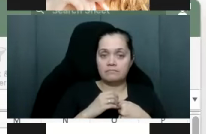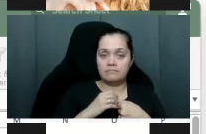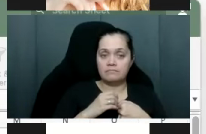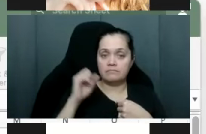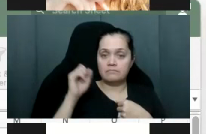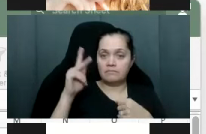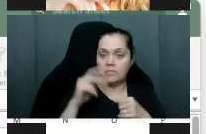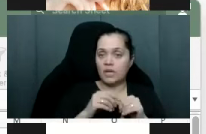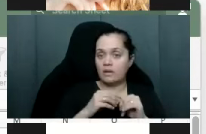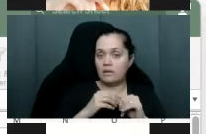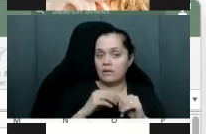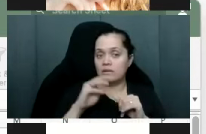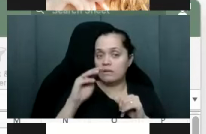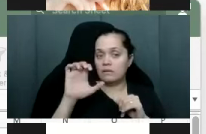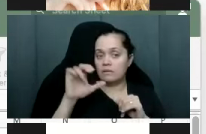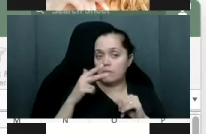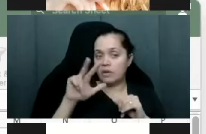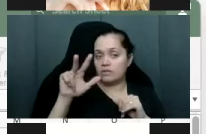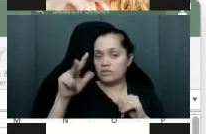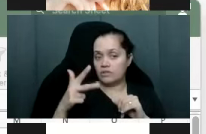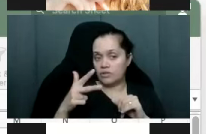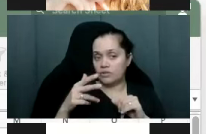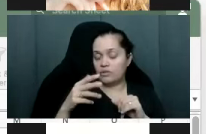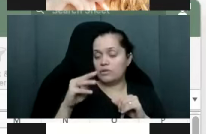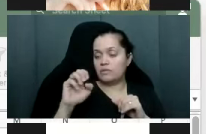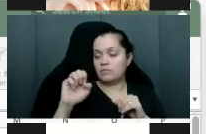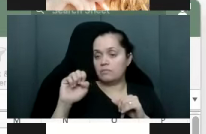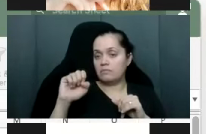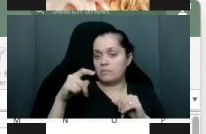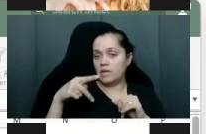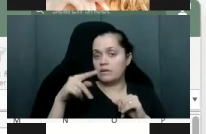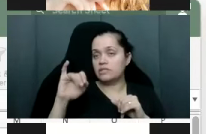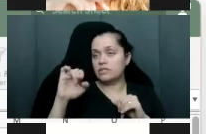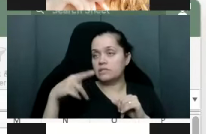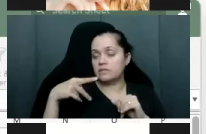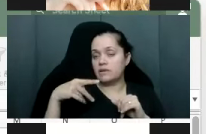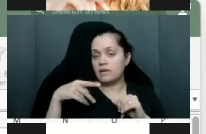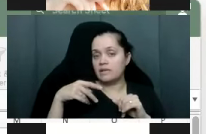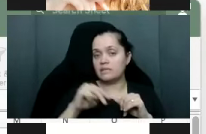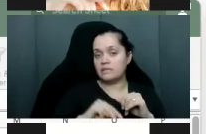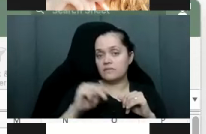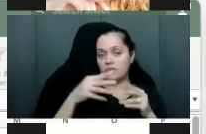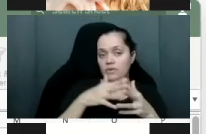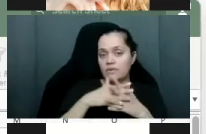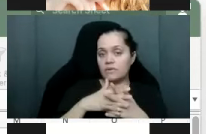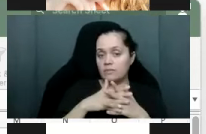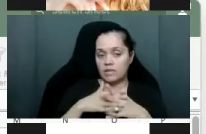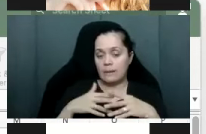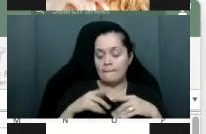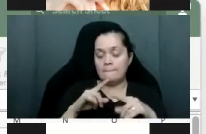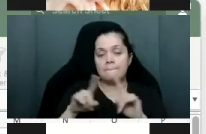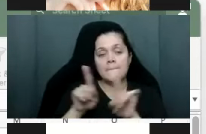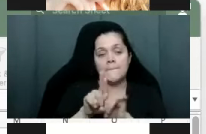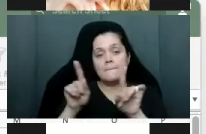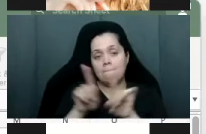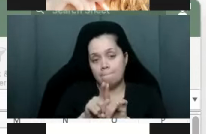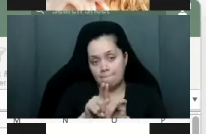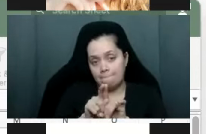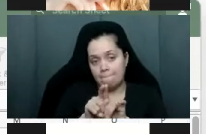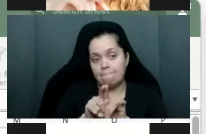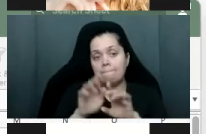Okay, so on March 3rd, indeed, map quiz tips for North America. But also